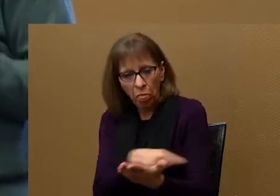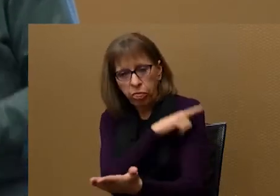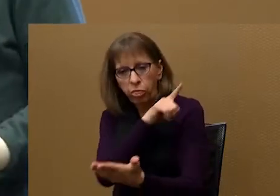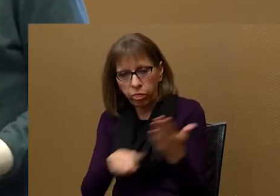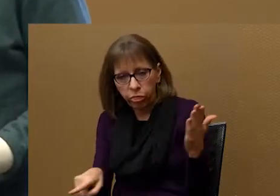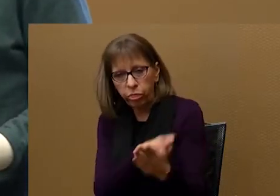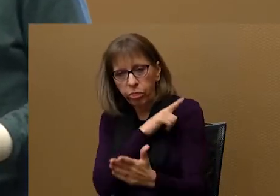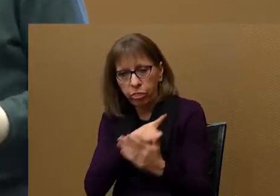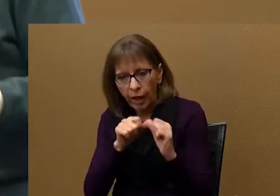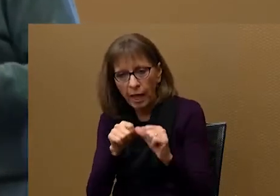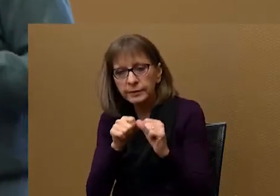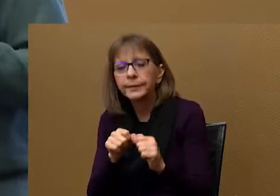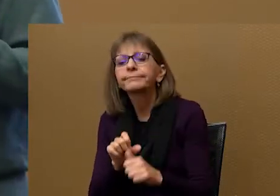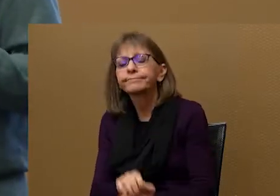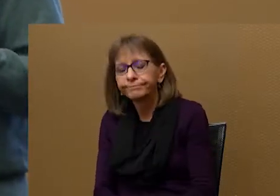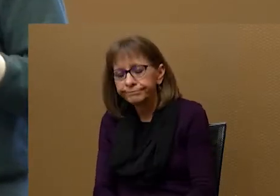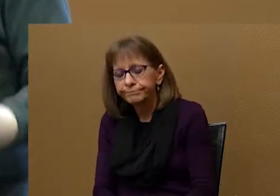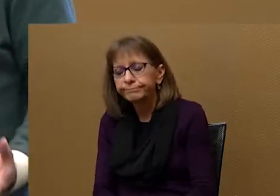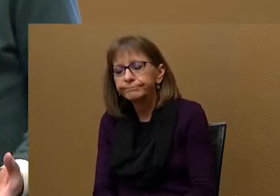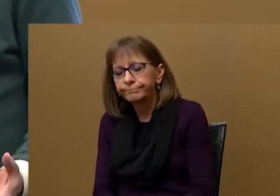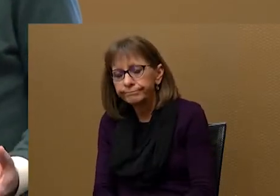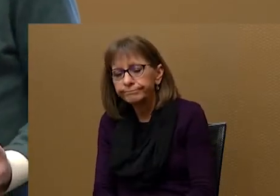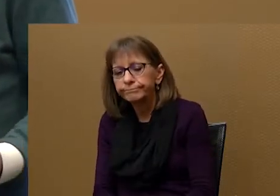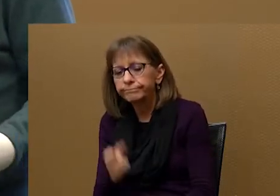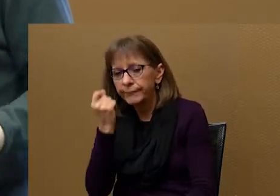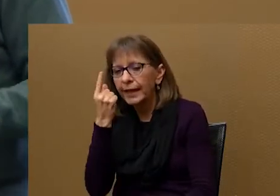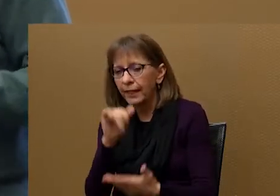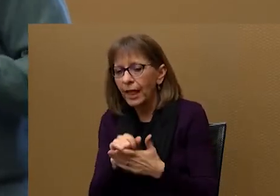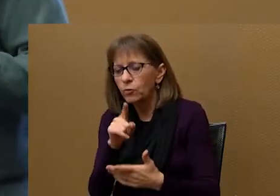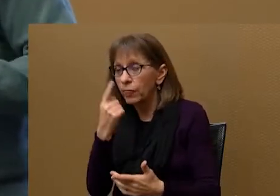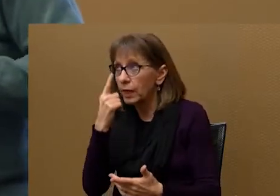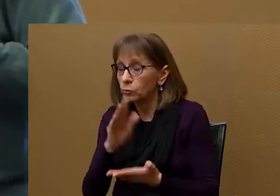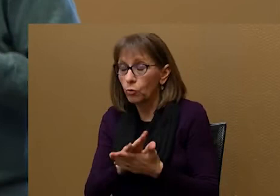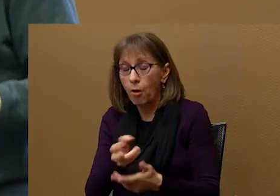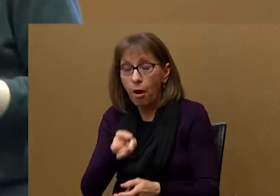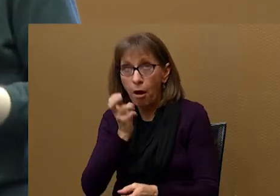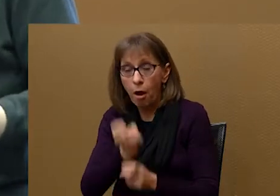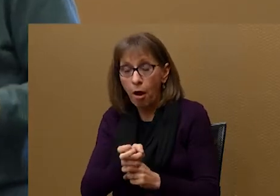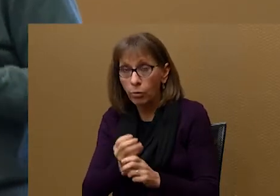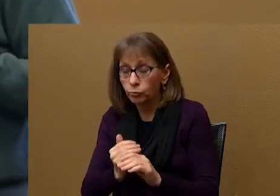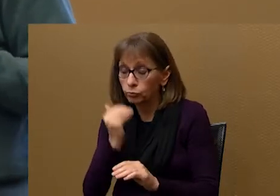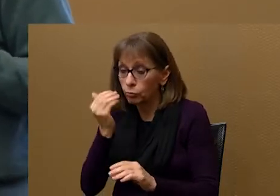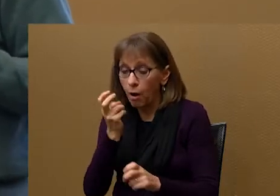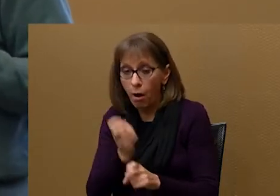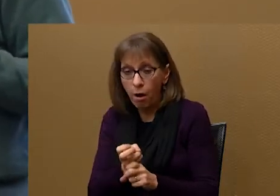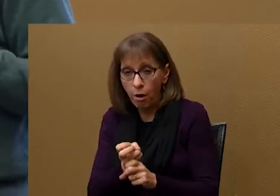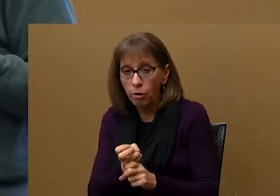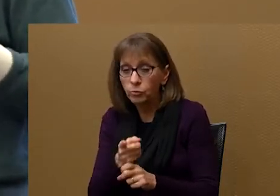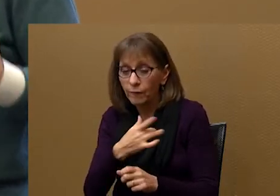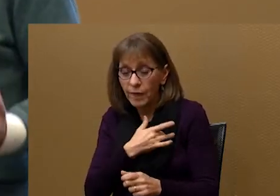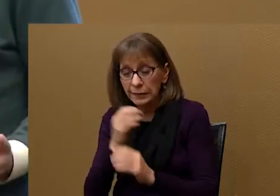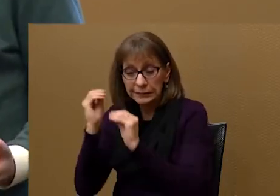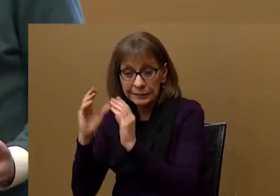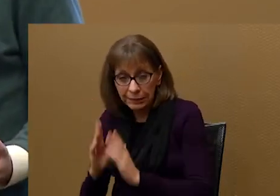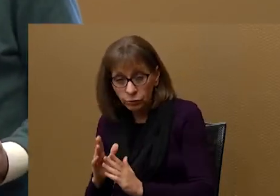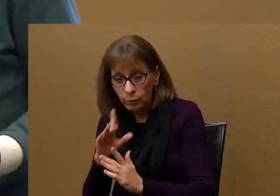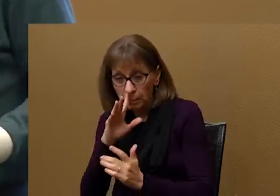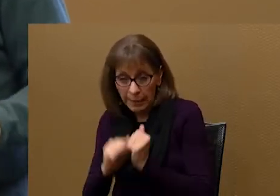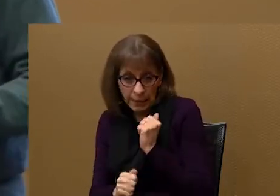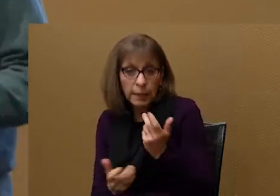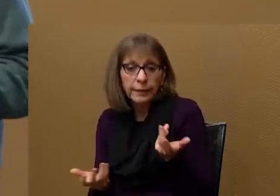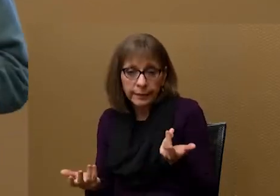like I'm unfair? Do you feel like you're being criticized all the time? Help me understand how you're feeling. Maybe you feel like school is too